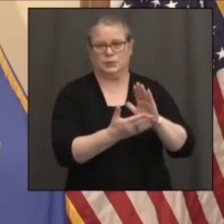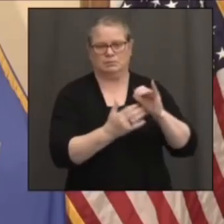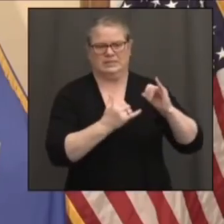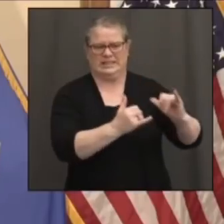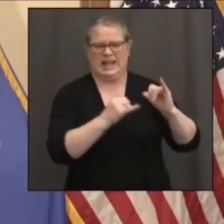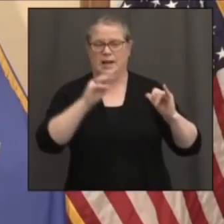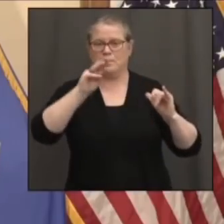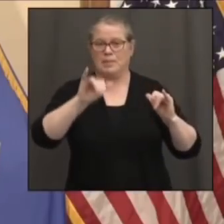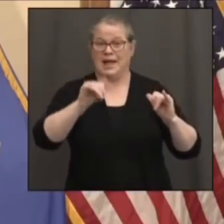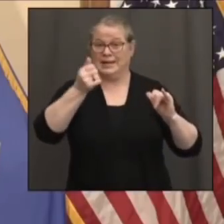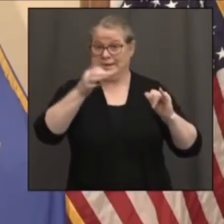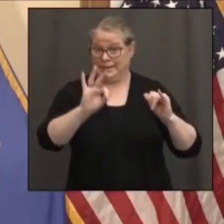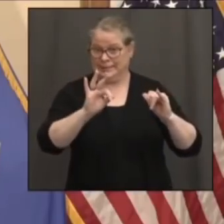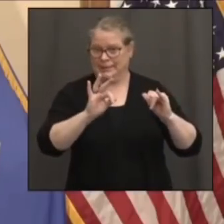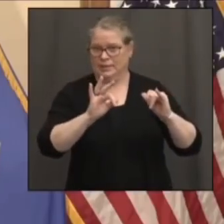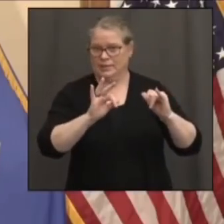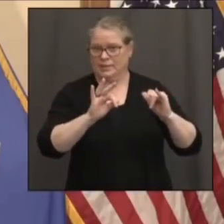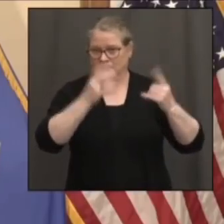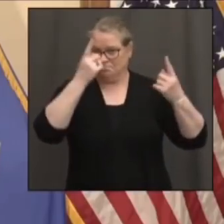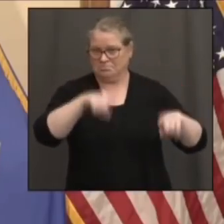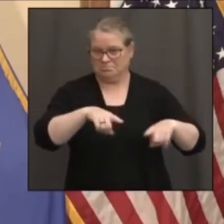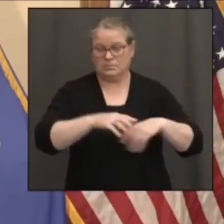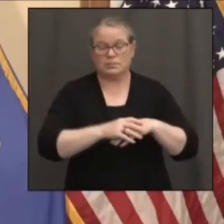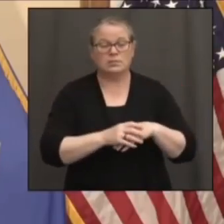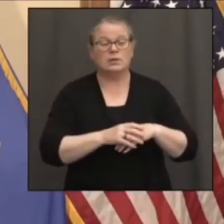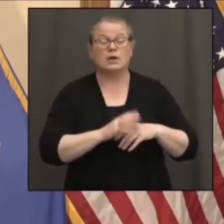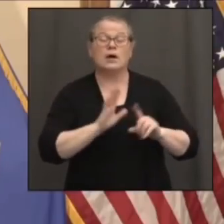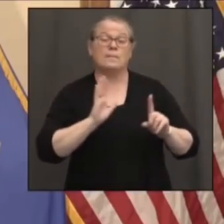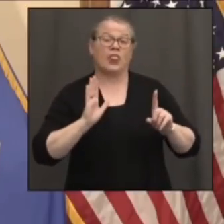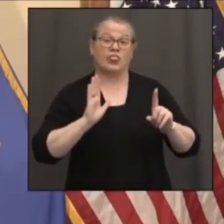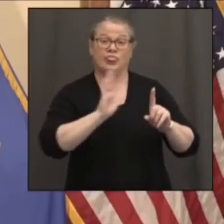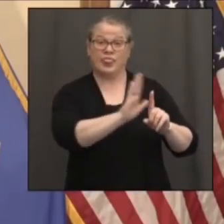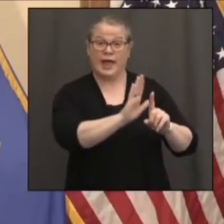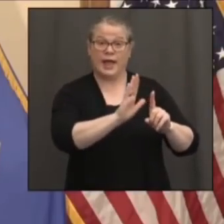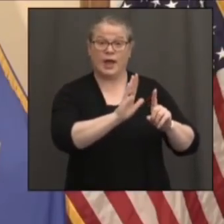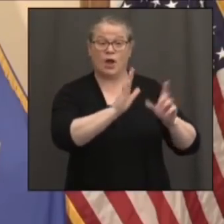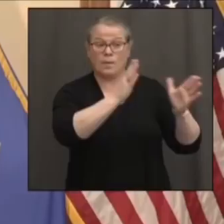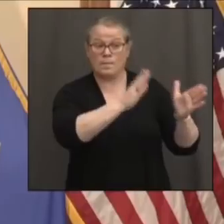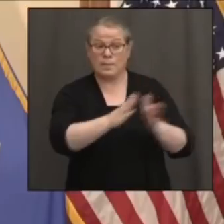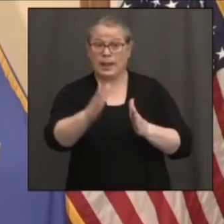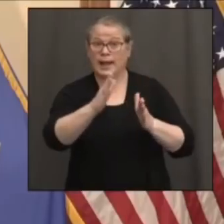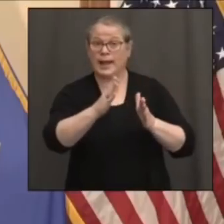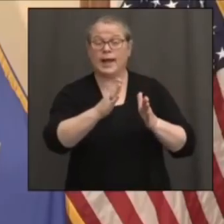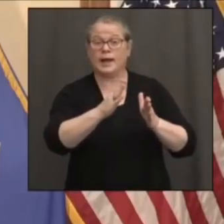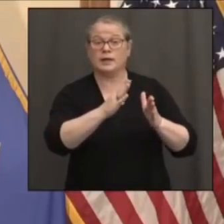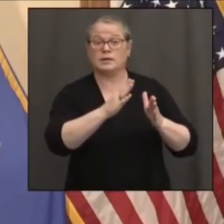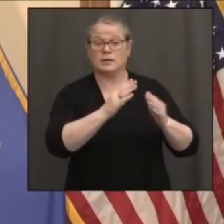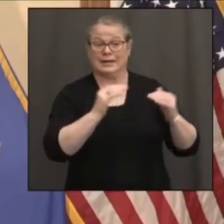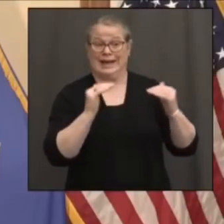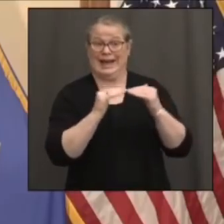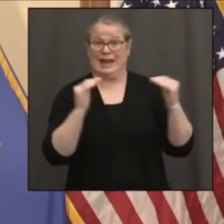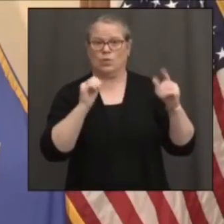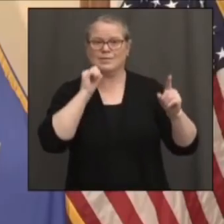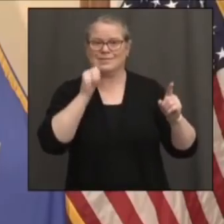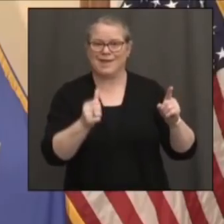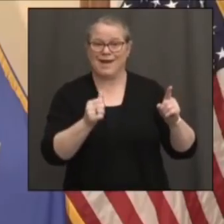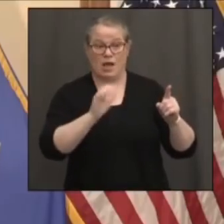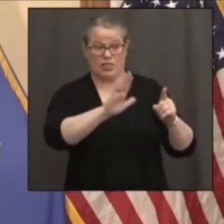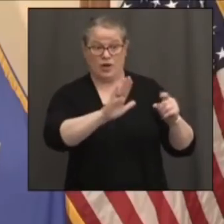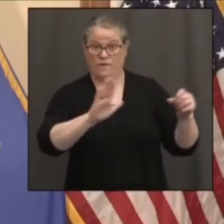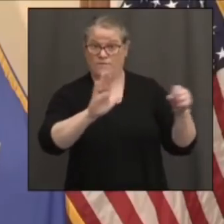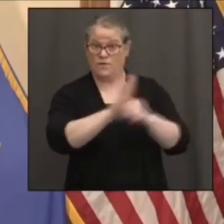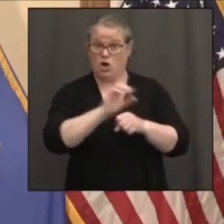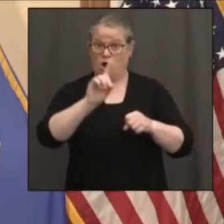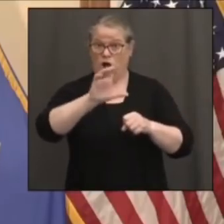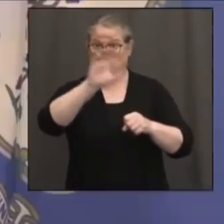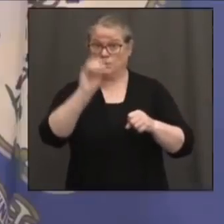seem they're going as far as you did, eliminating all business restrictions. Was there any advice you gave them leading up to this? Well,